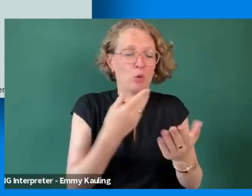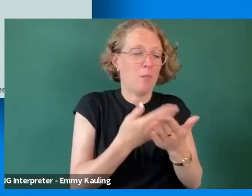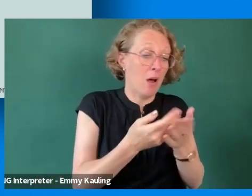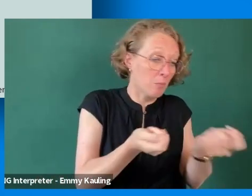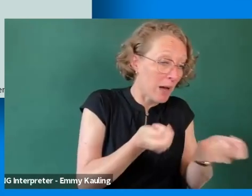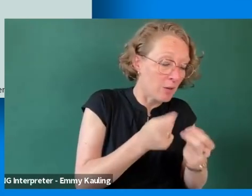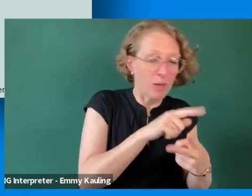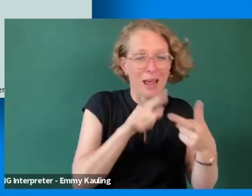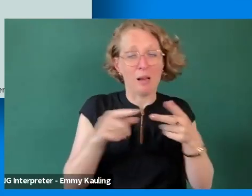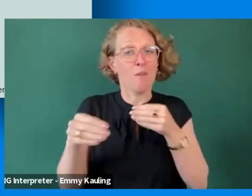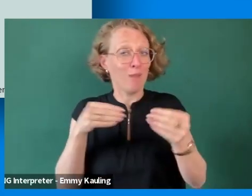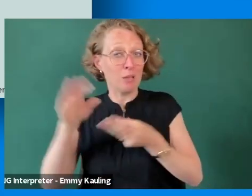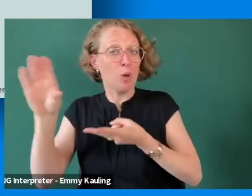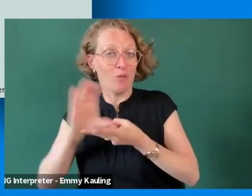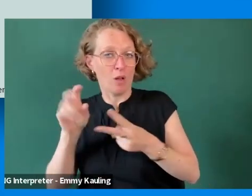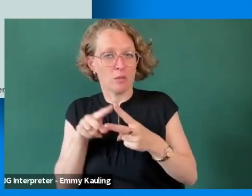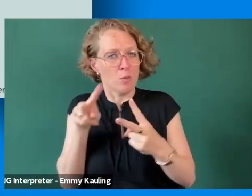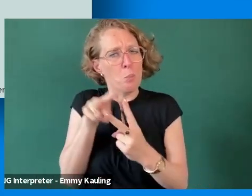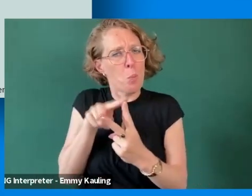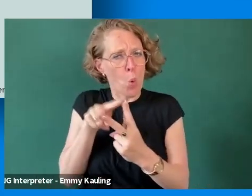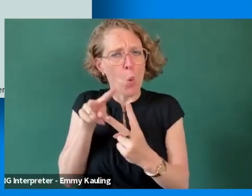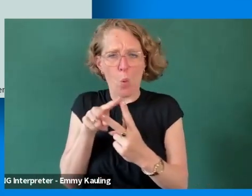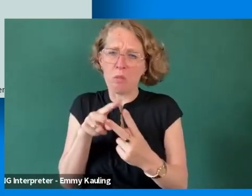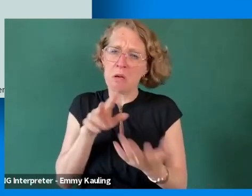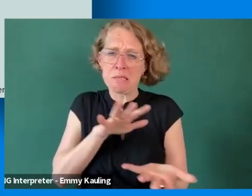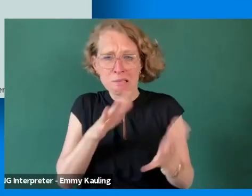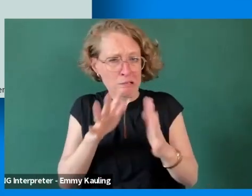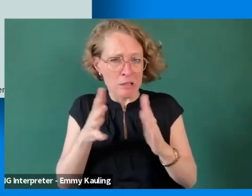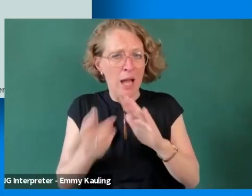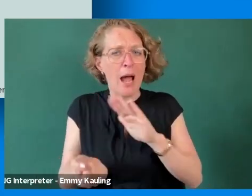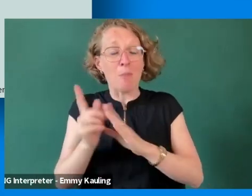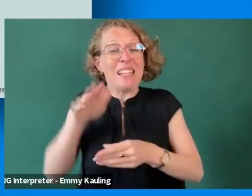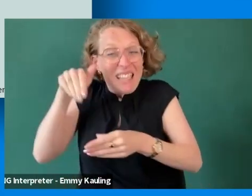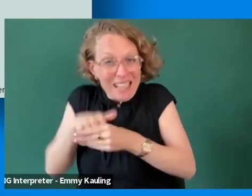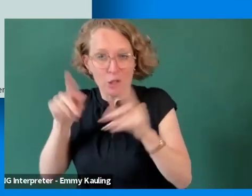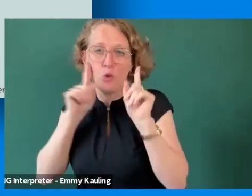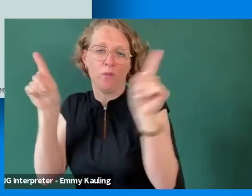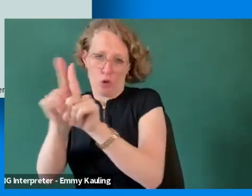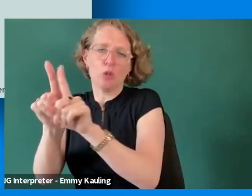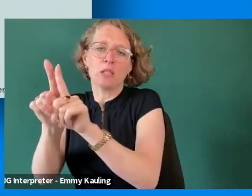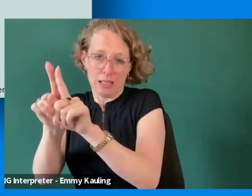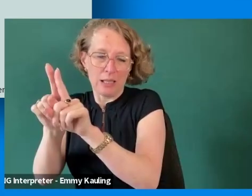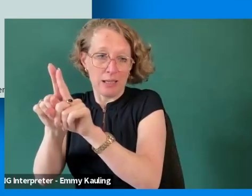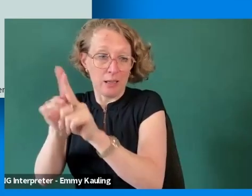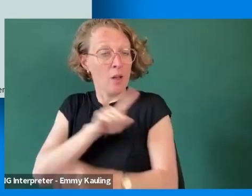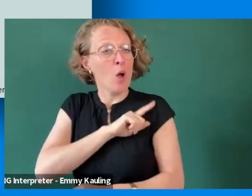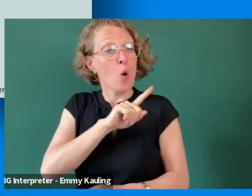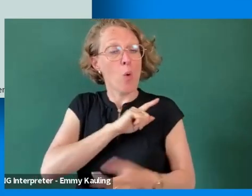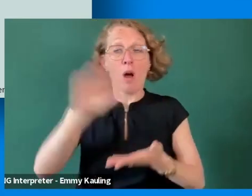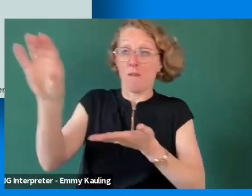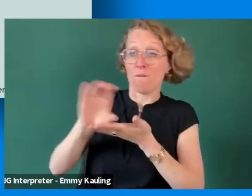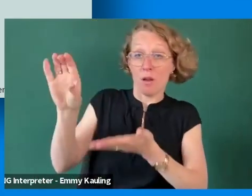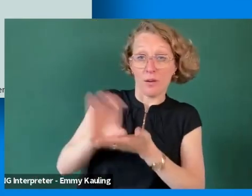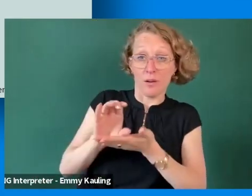one around running of flexible funds, are things that tend to happen inside universities because funders are either